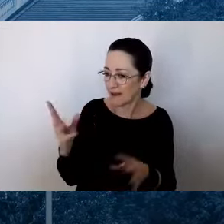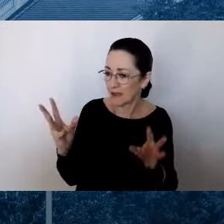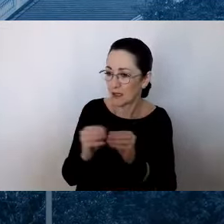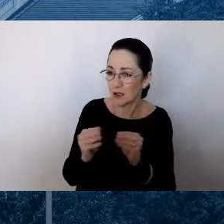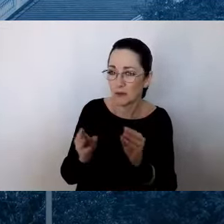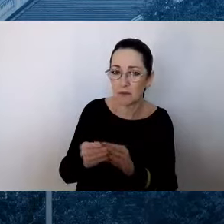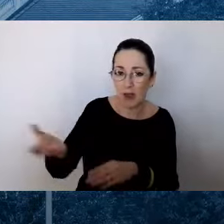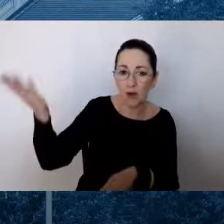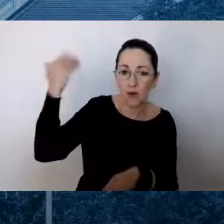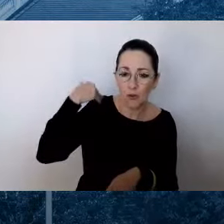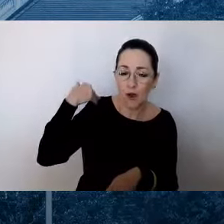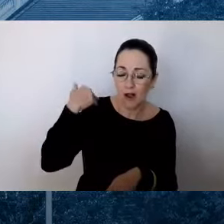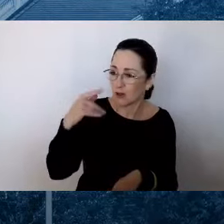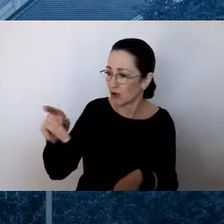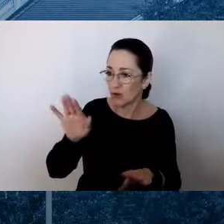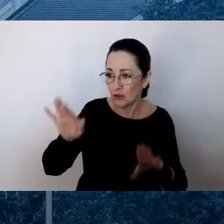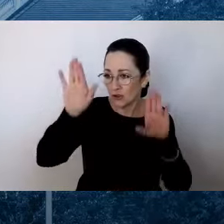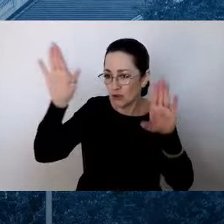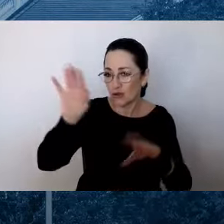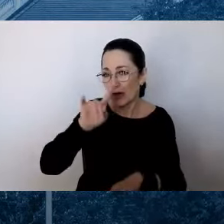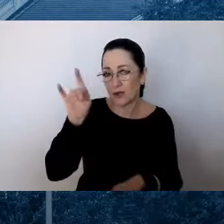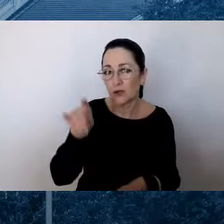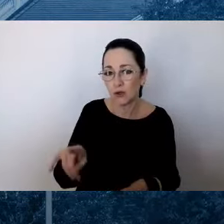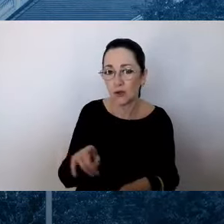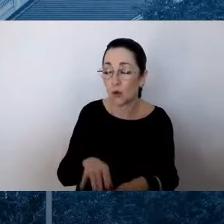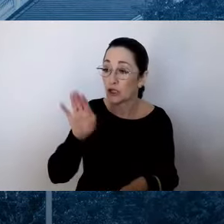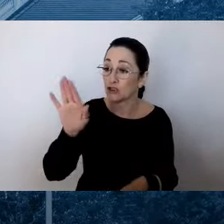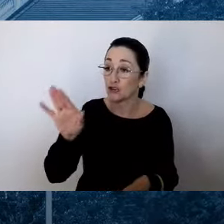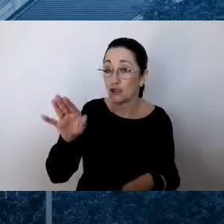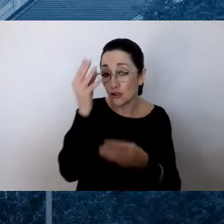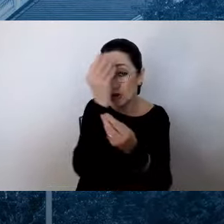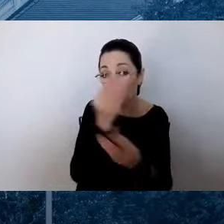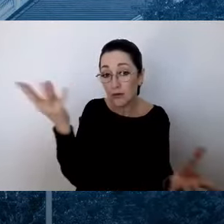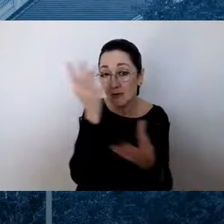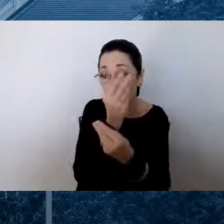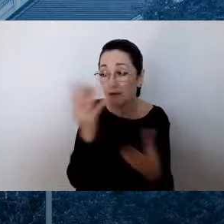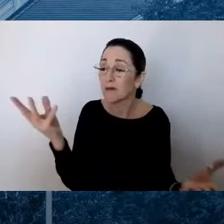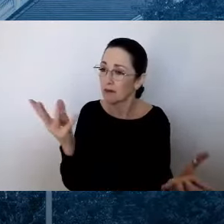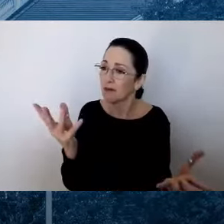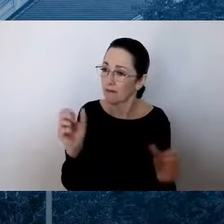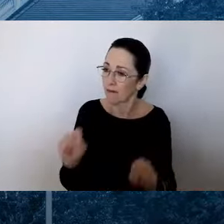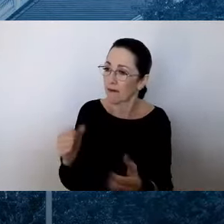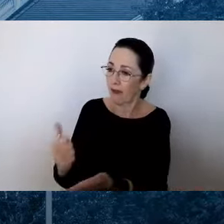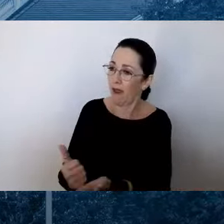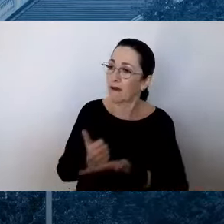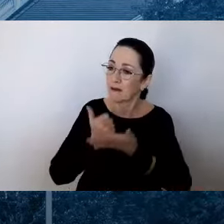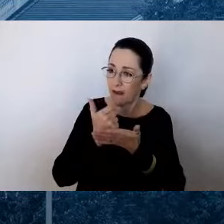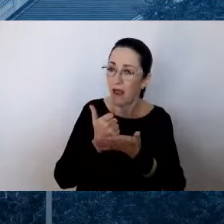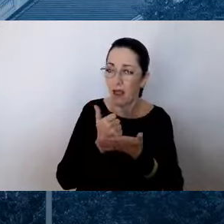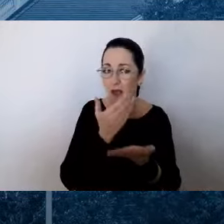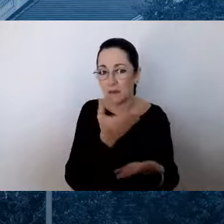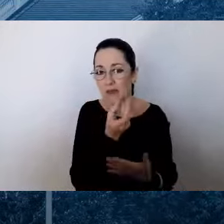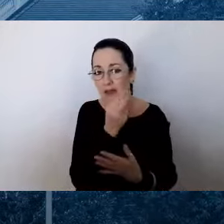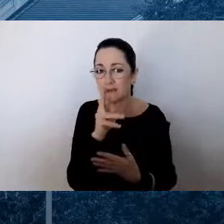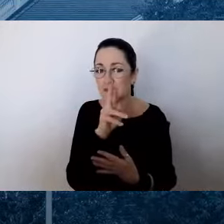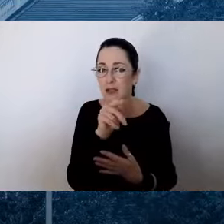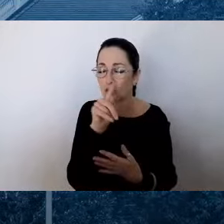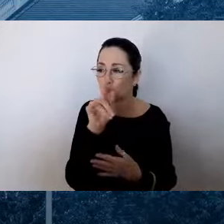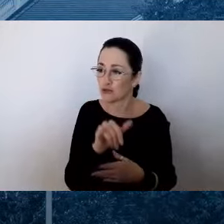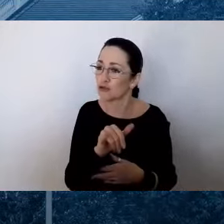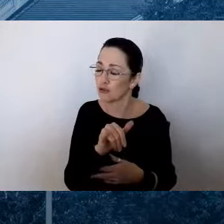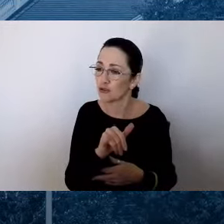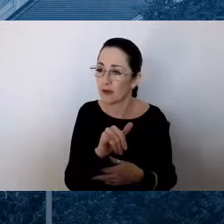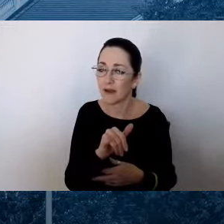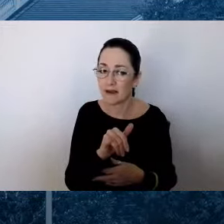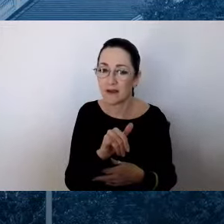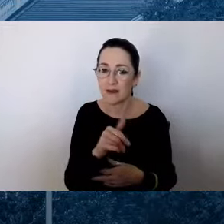great question. And frankly, your reporting can help us get the real information. Dr. Rattay just referred to it a minute ago. I'm going to turn